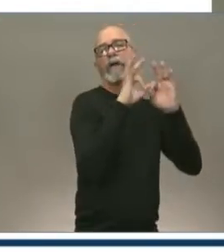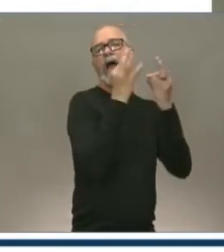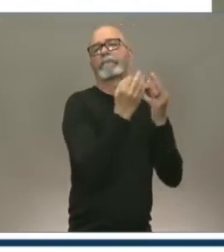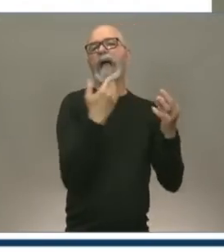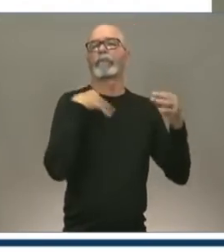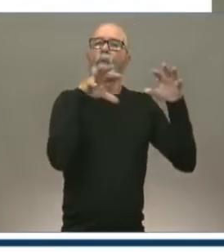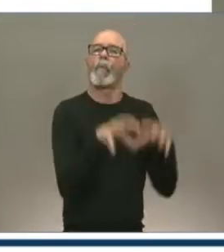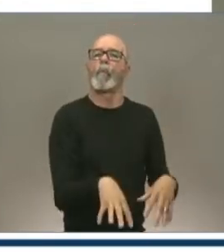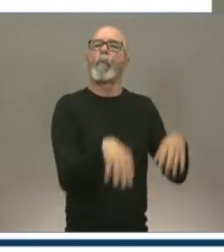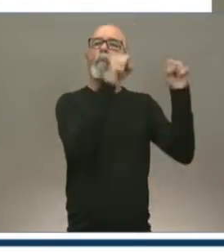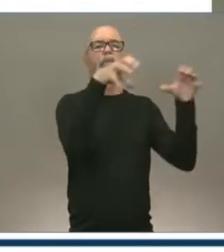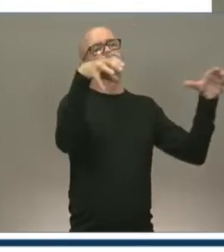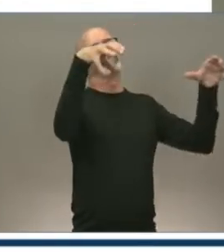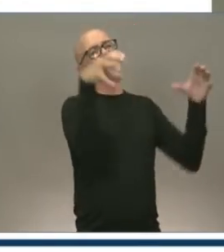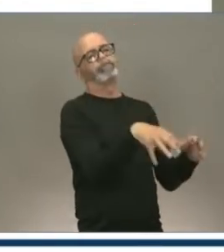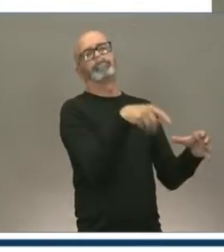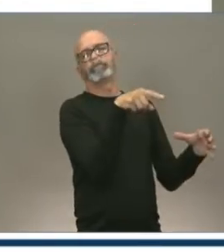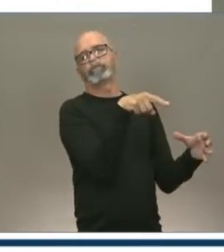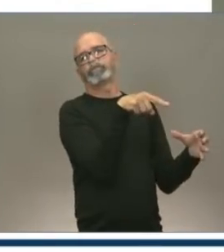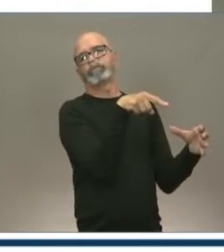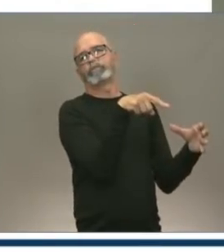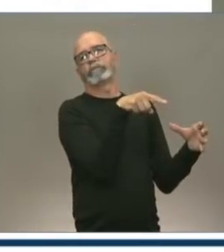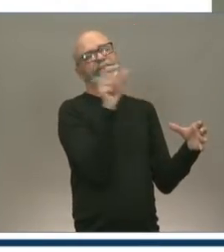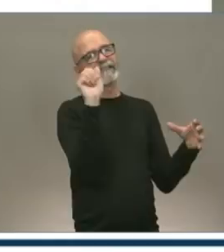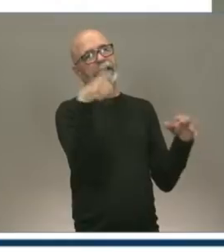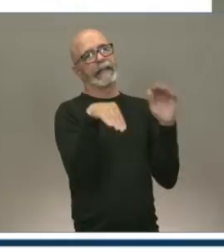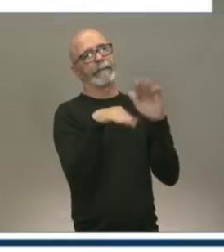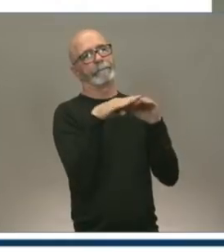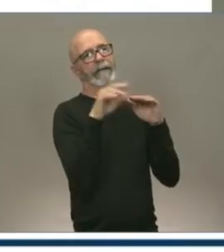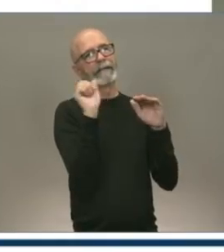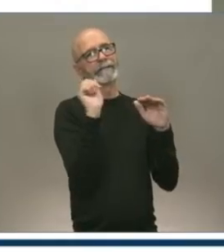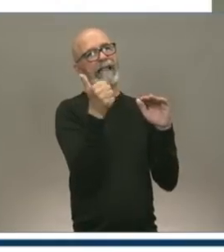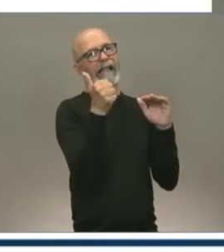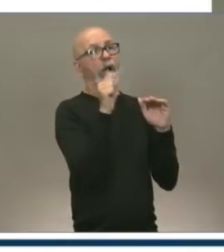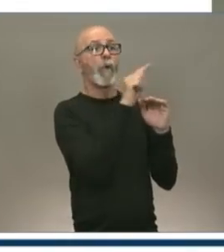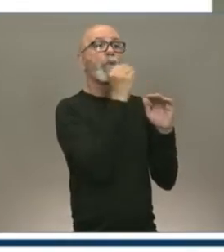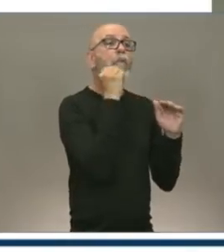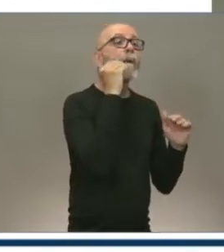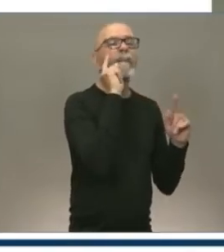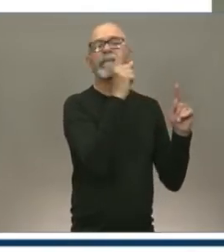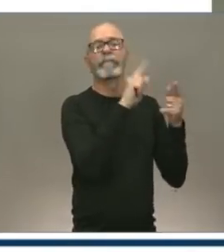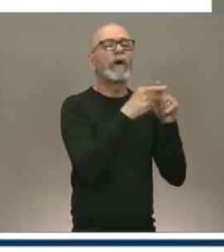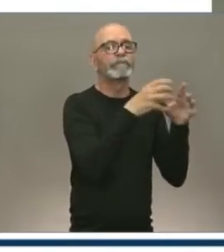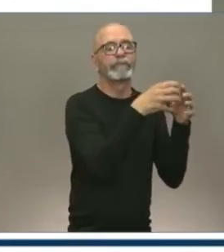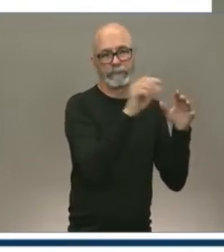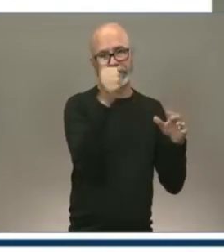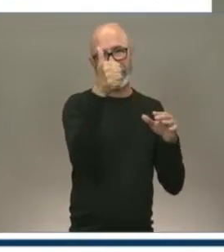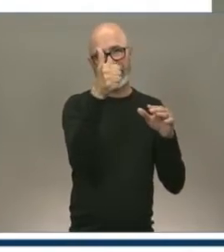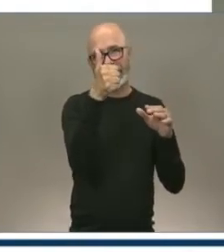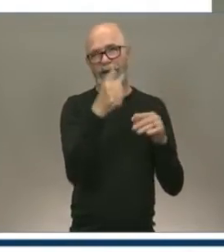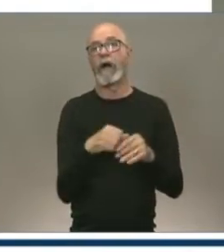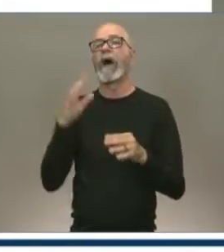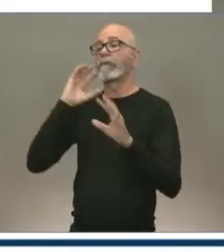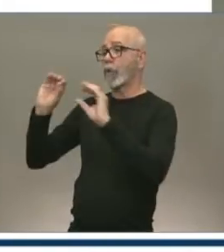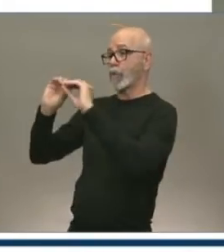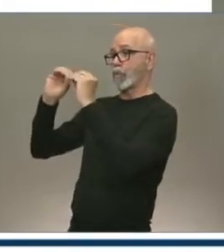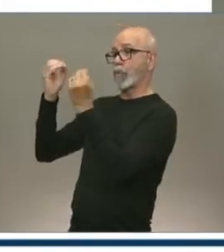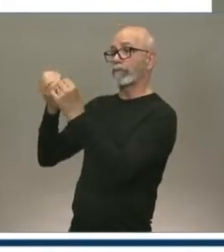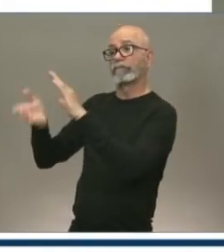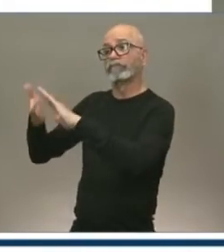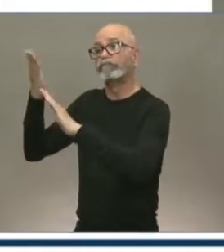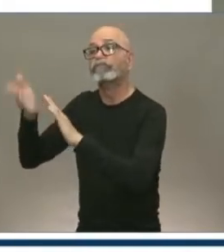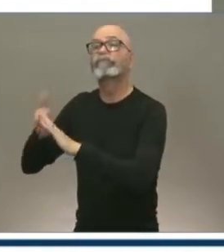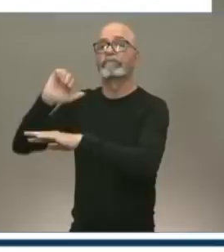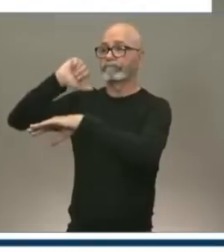or organization that wants to then put on and organize a prom, they can do so, but they're going to have to follow all the public